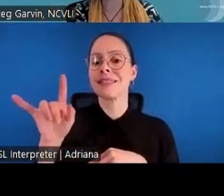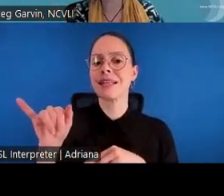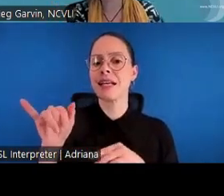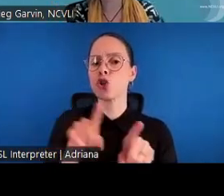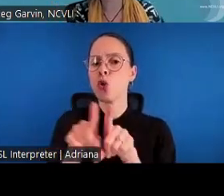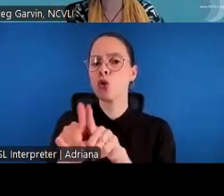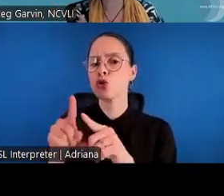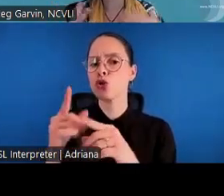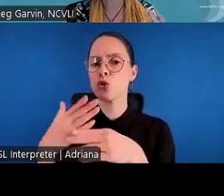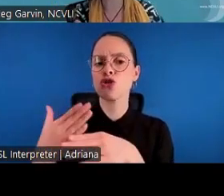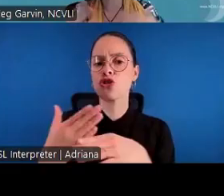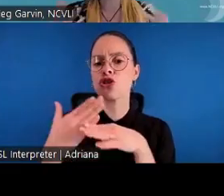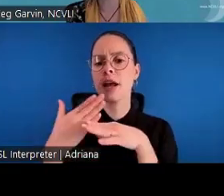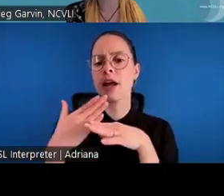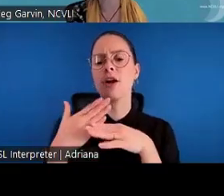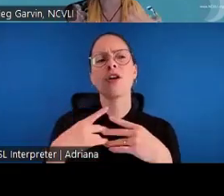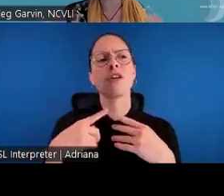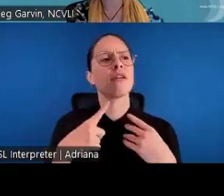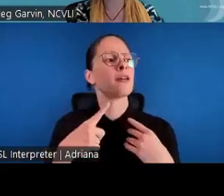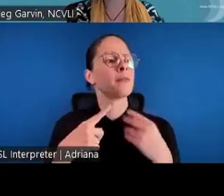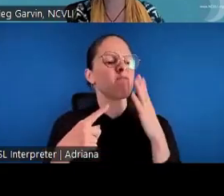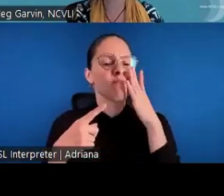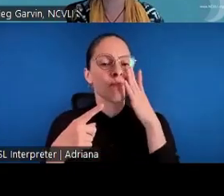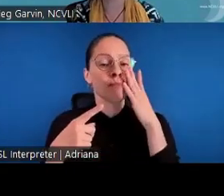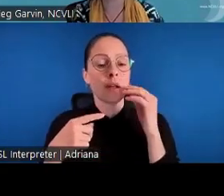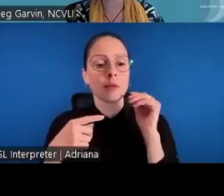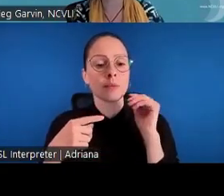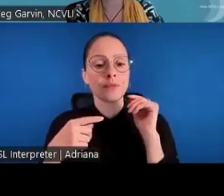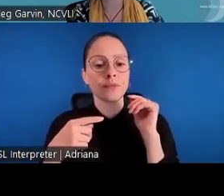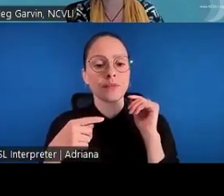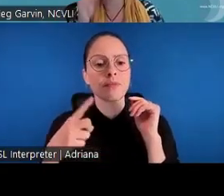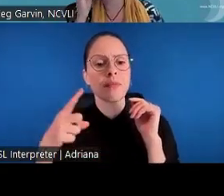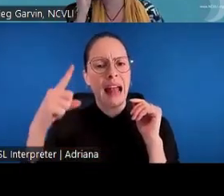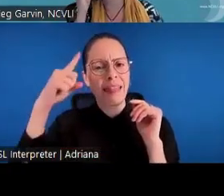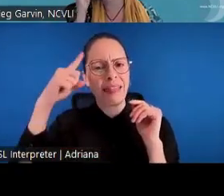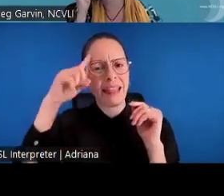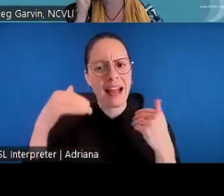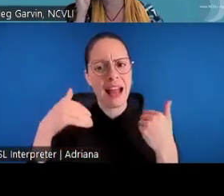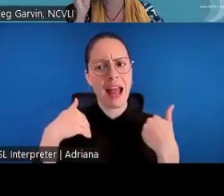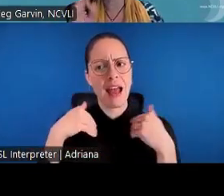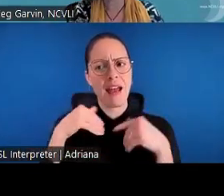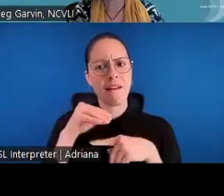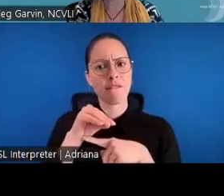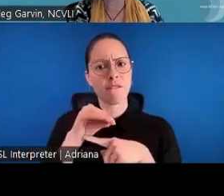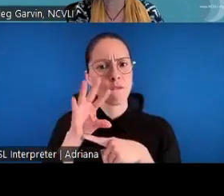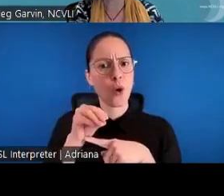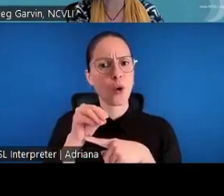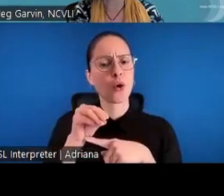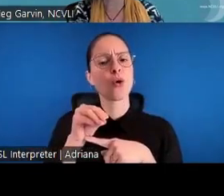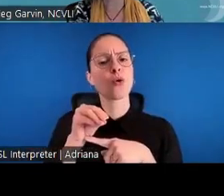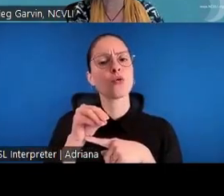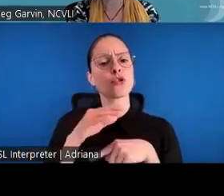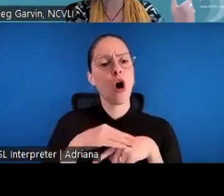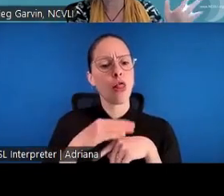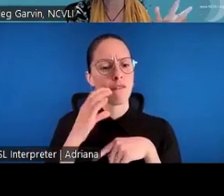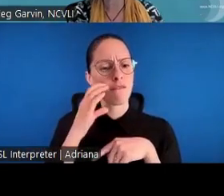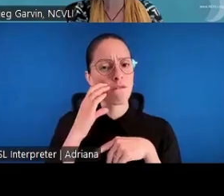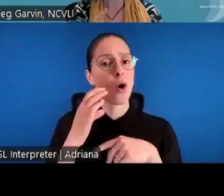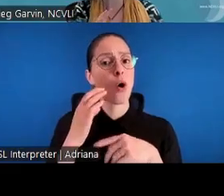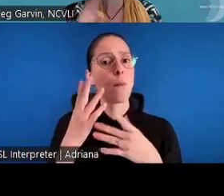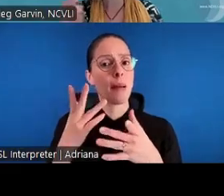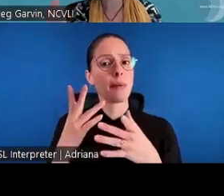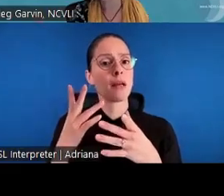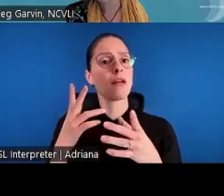about that they think they have photos on their phone that might be relevant to the night and the